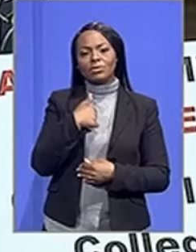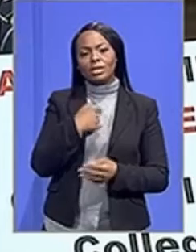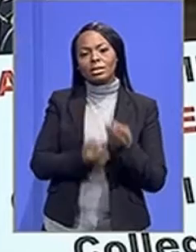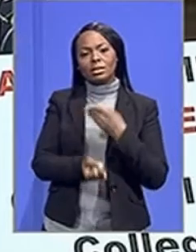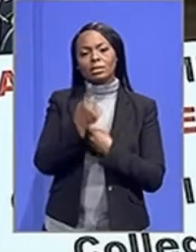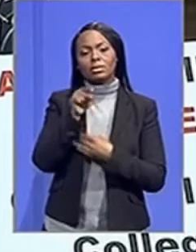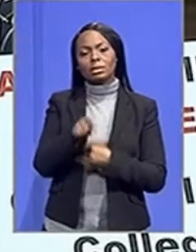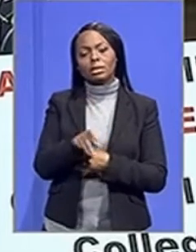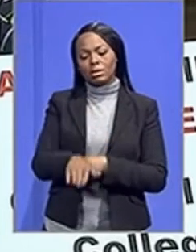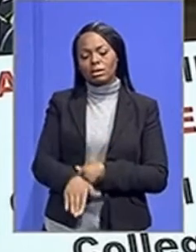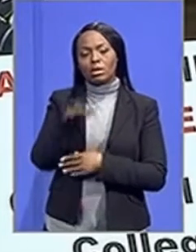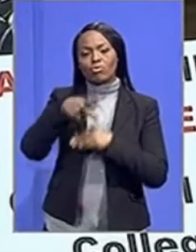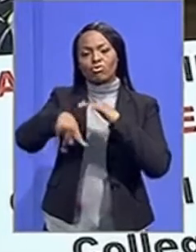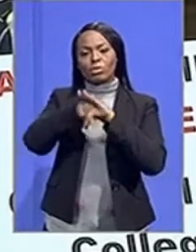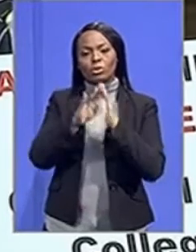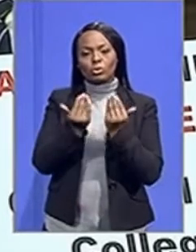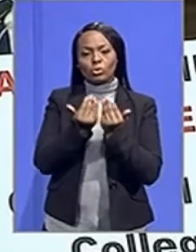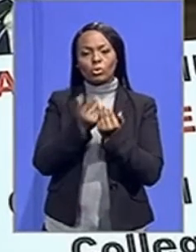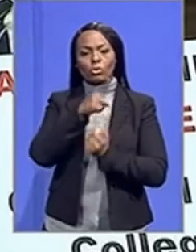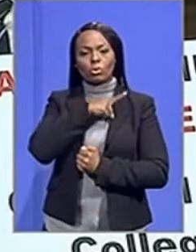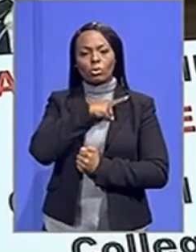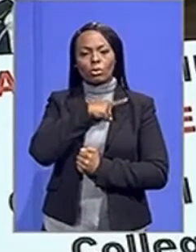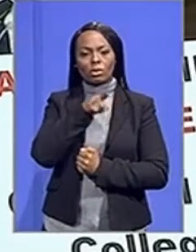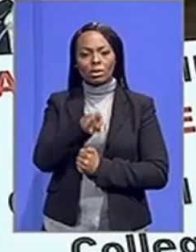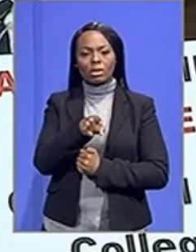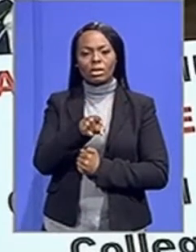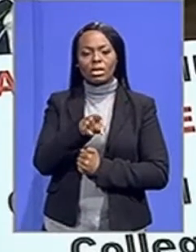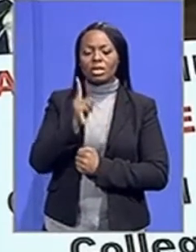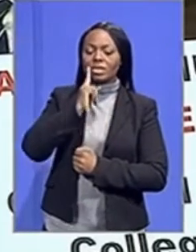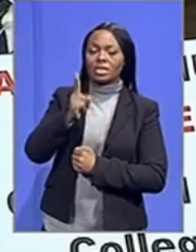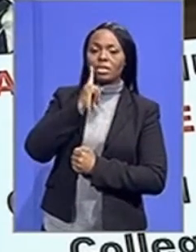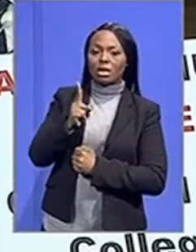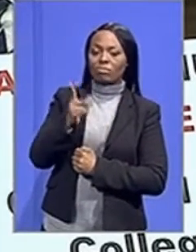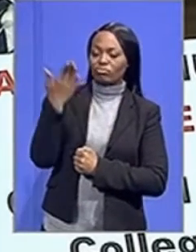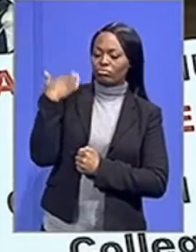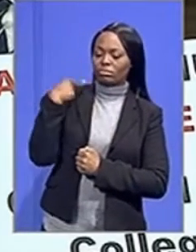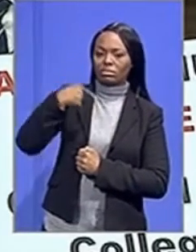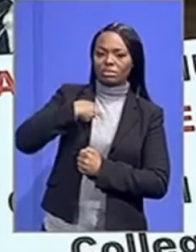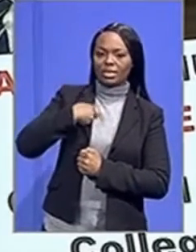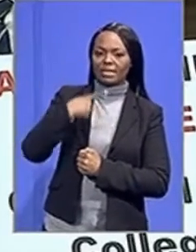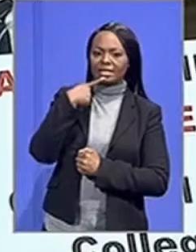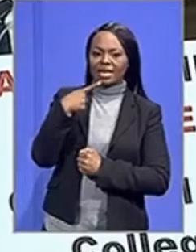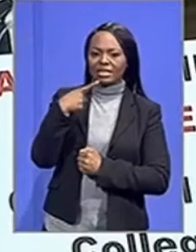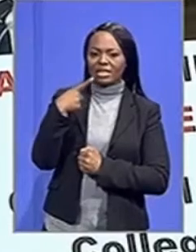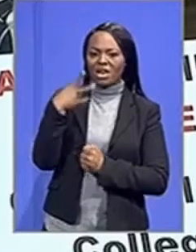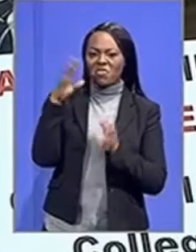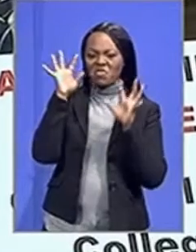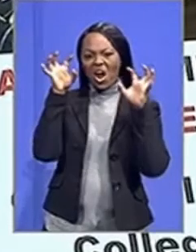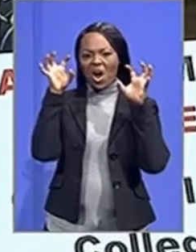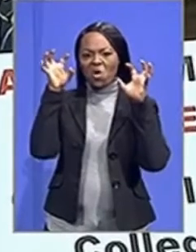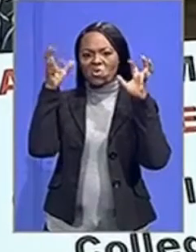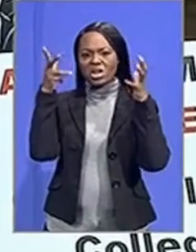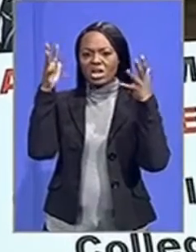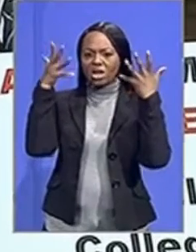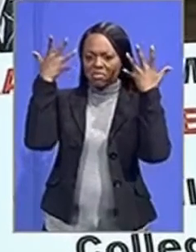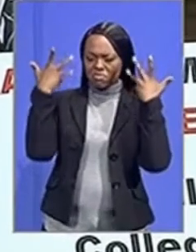break when a teacher stopped me. She had this big frown that encompassed her whole face and swallowed me